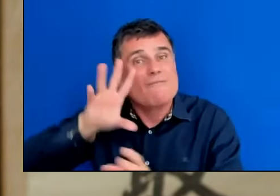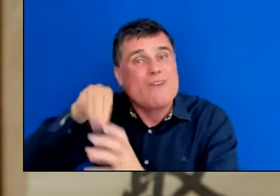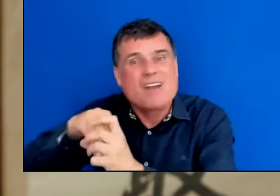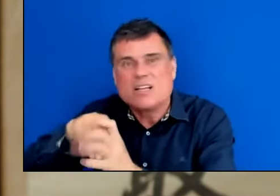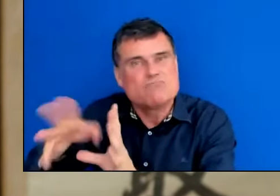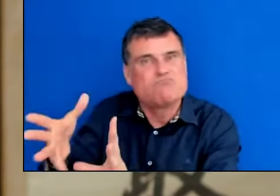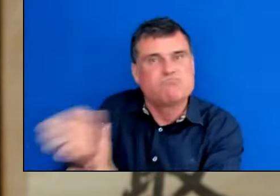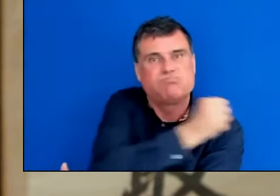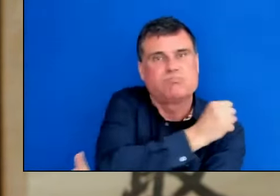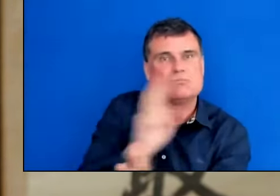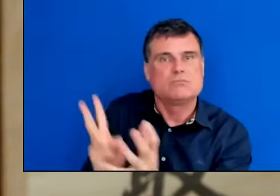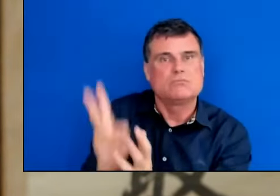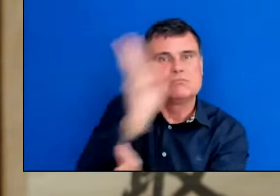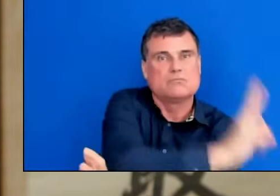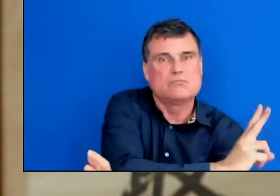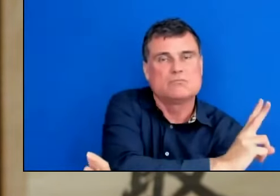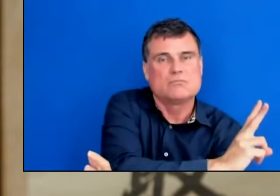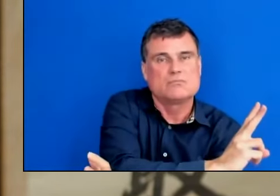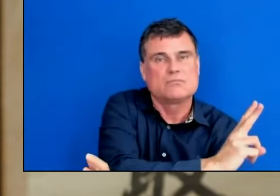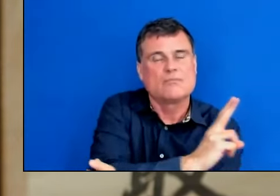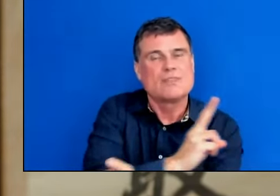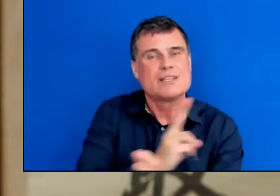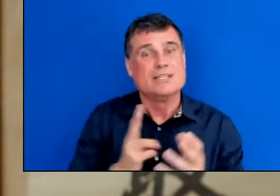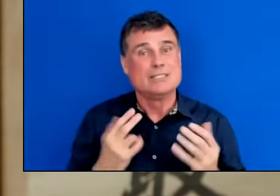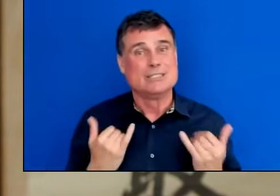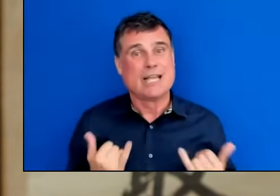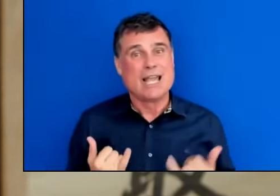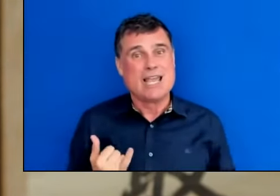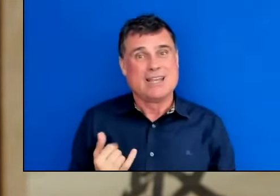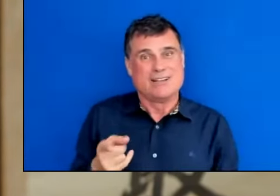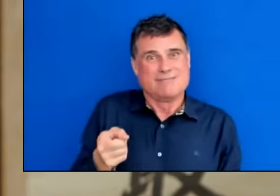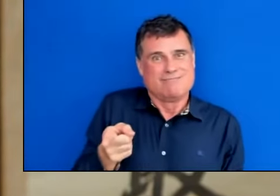80 years later, he sits in this room.